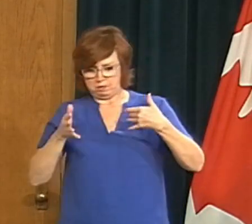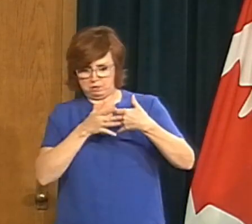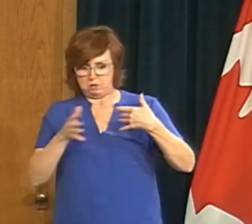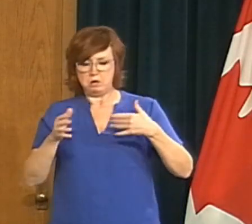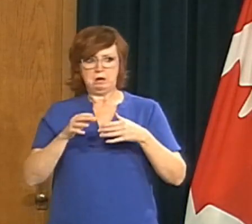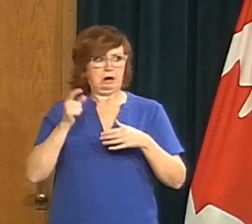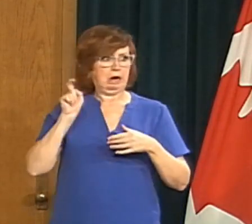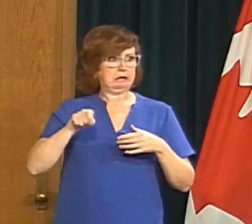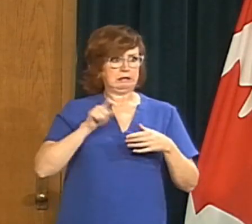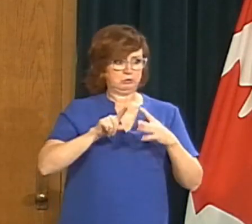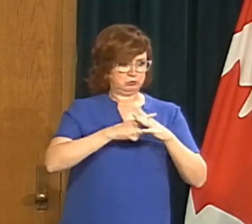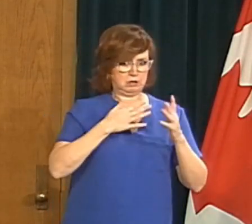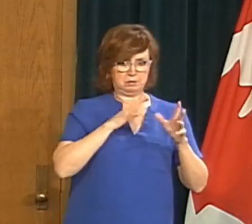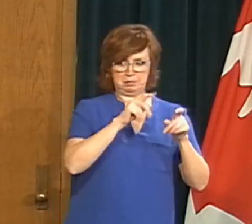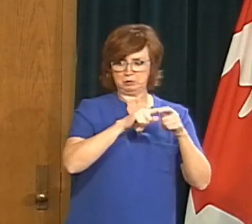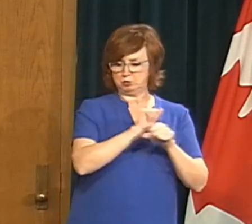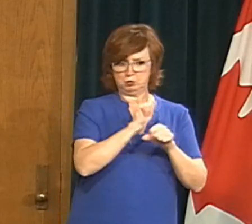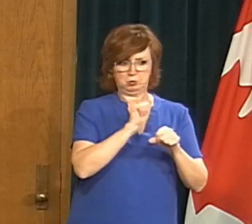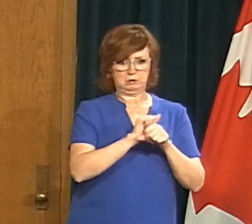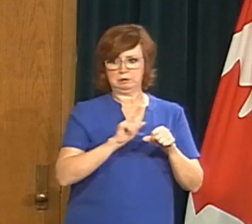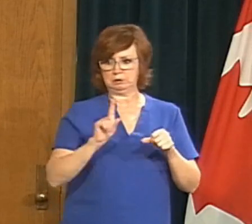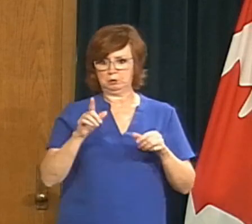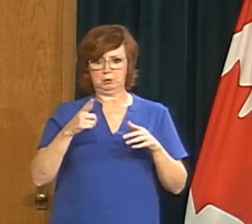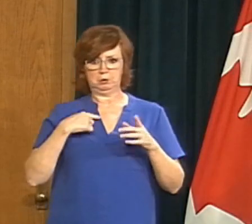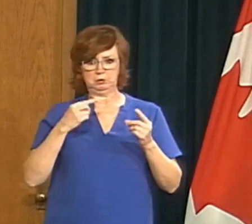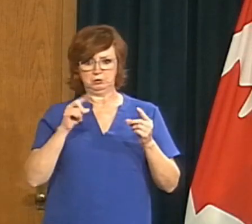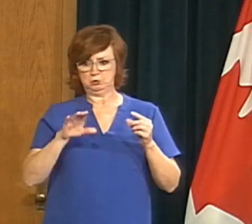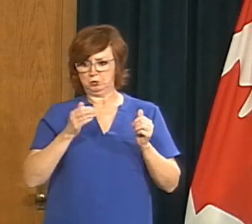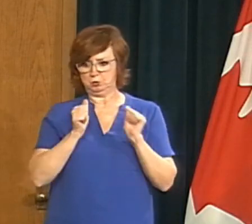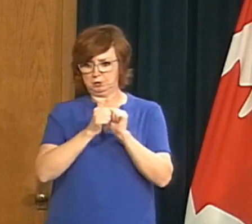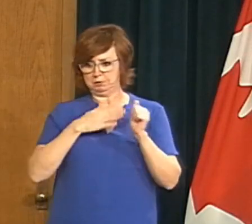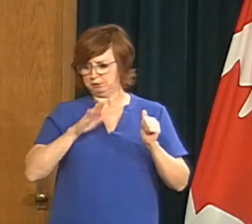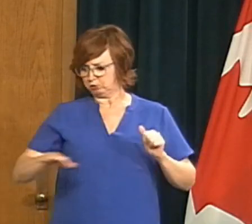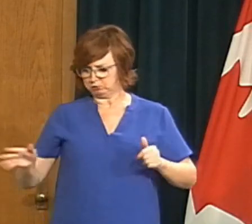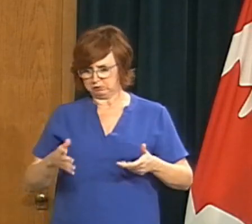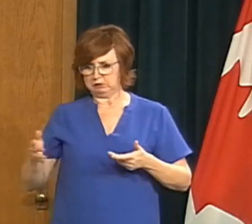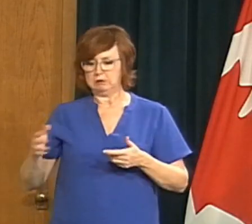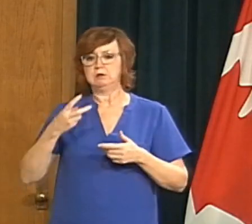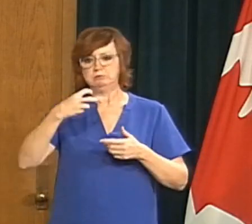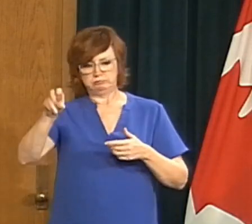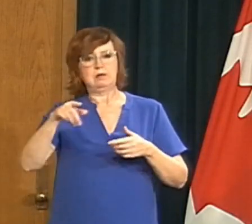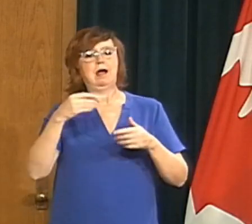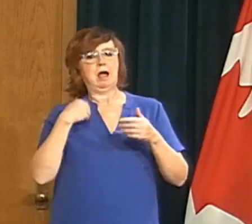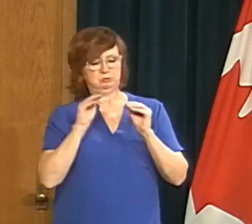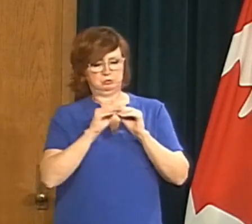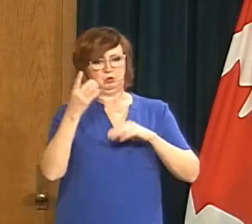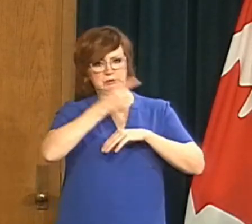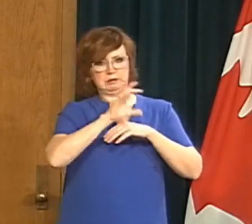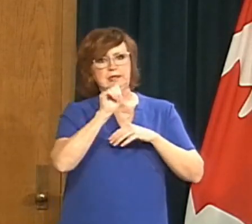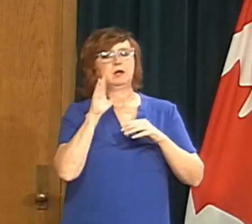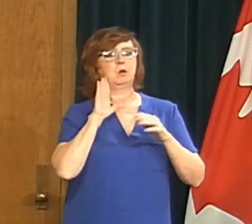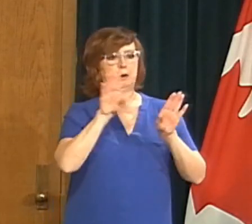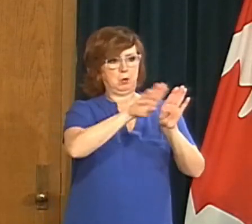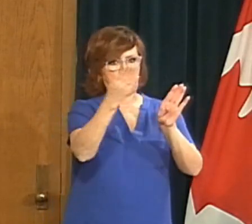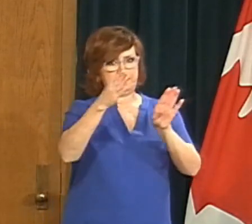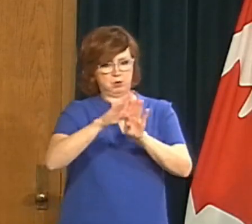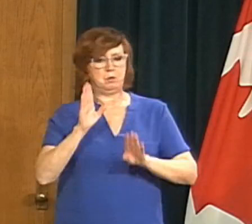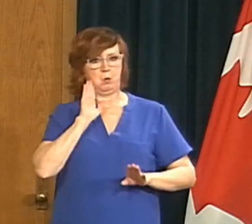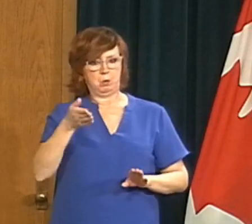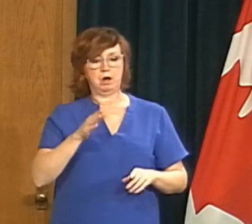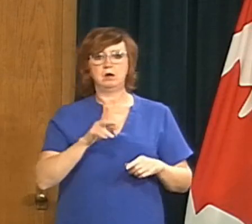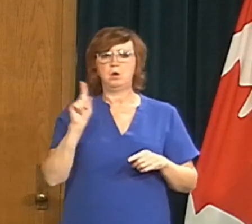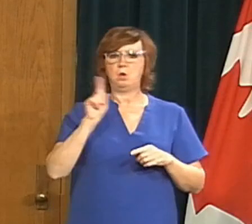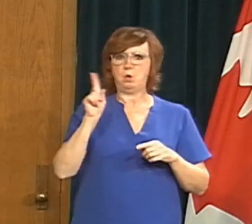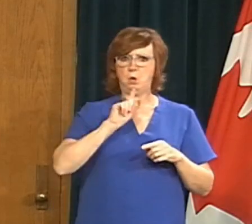as we begin to implement the very first couple of phases of the Re-Open Saskatchewan plan. You can find an application form